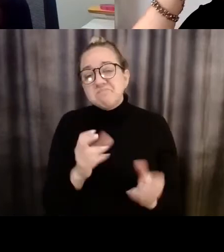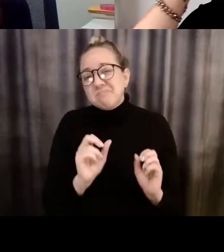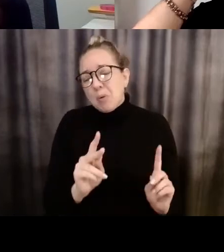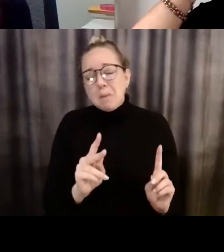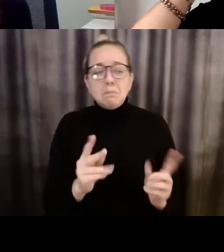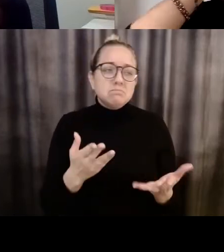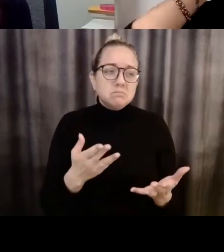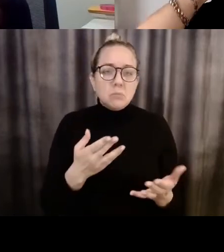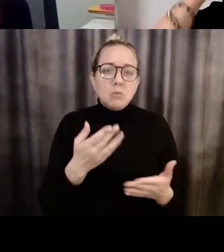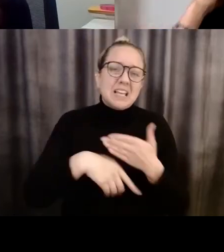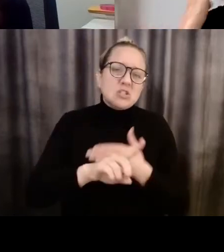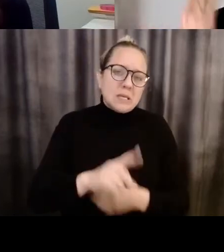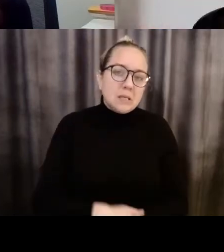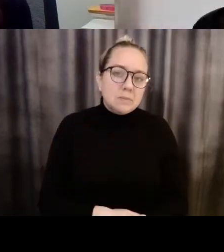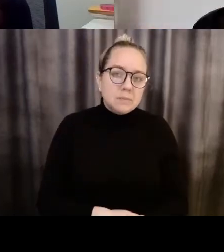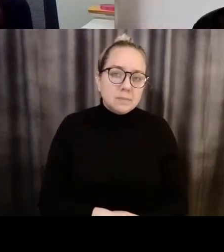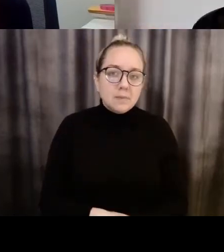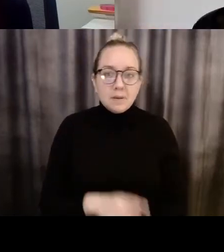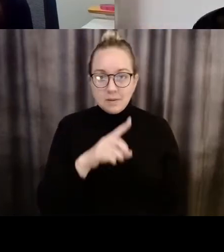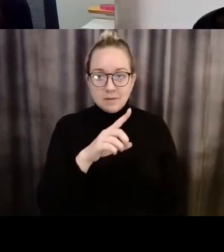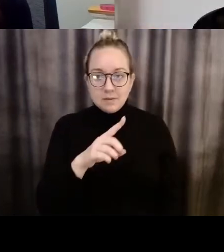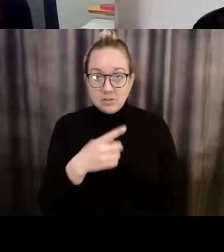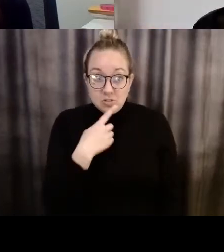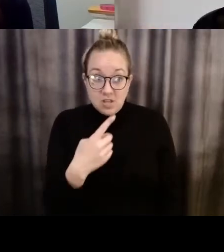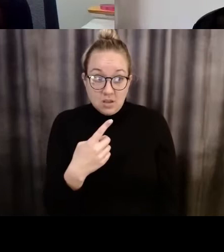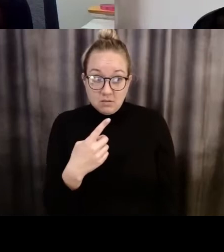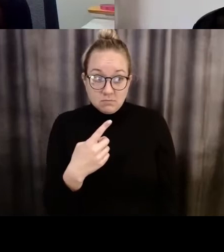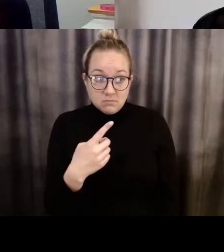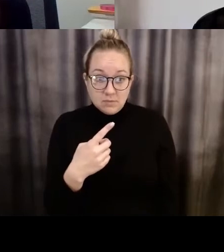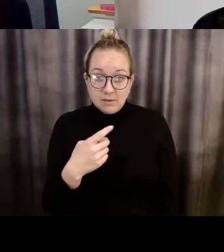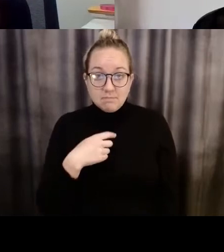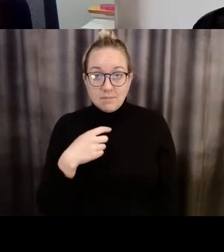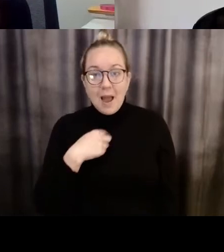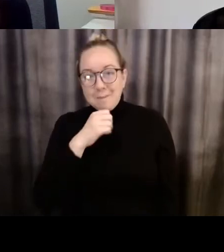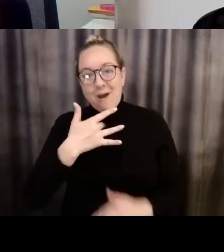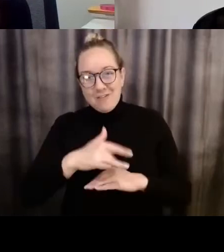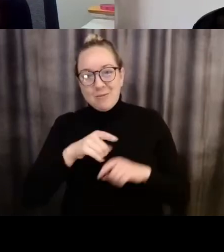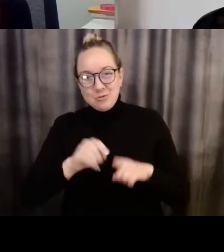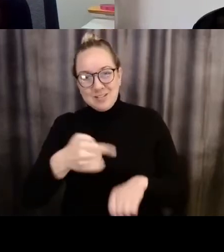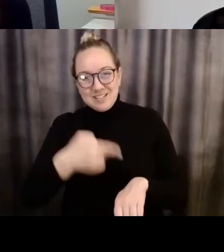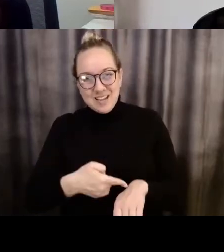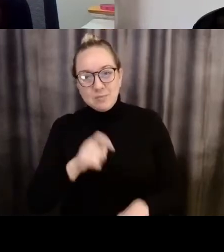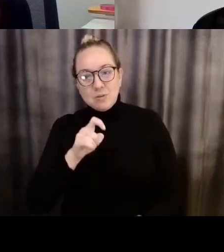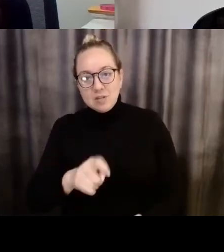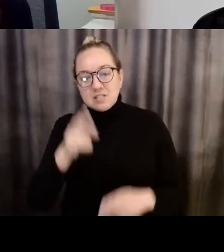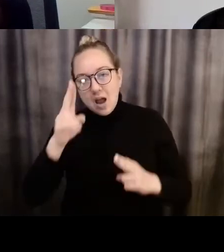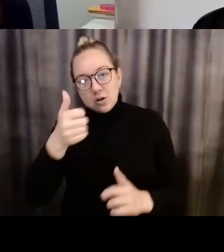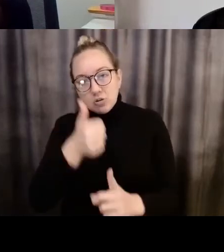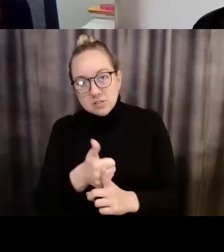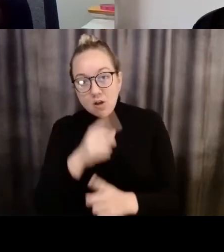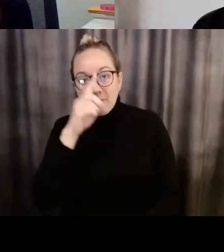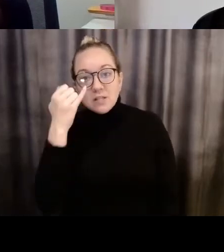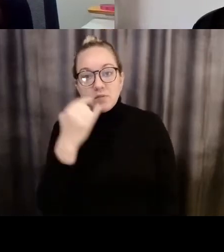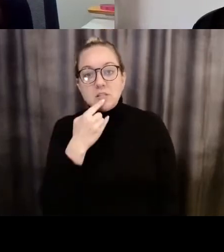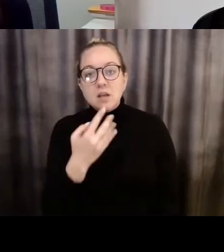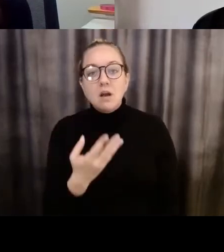because at 1? Because I have, honoring that. Because if you start going down that road of going, yes, this